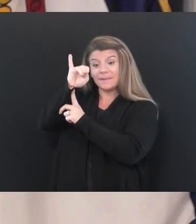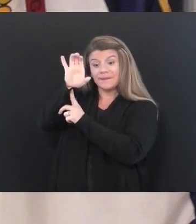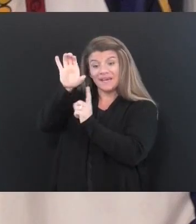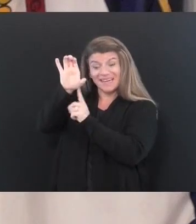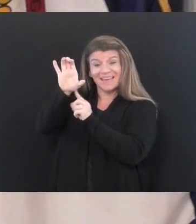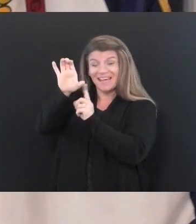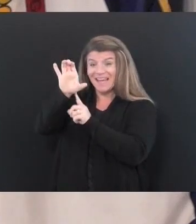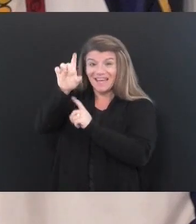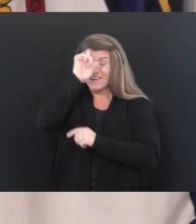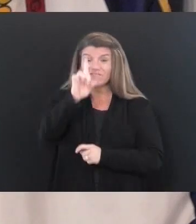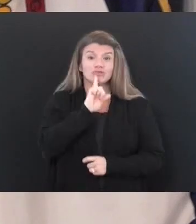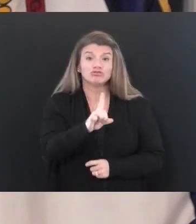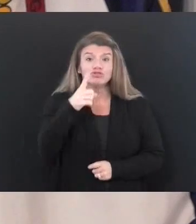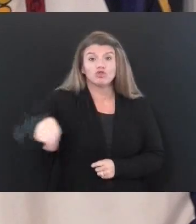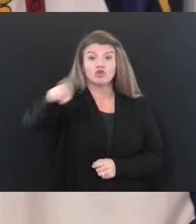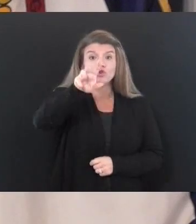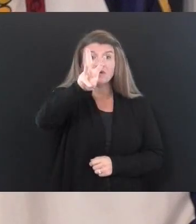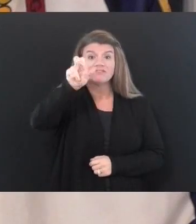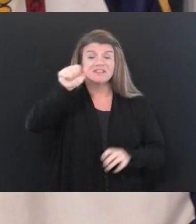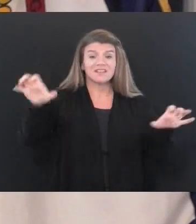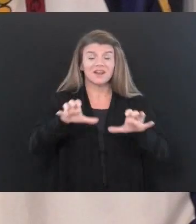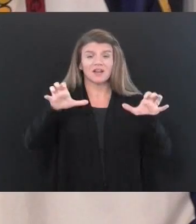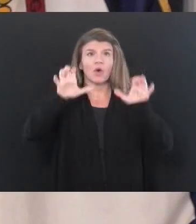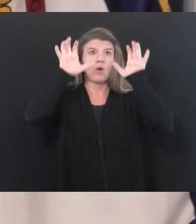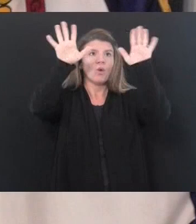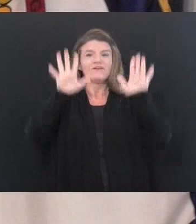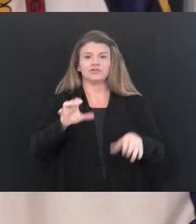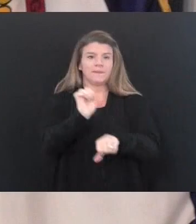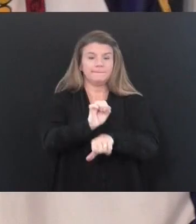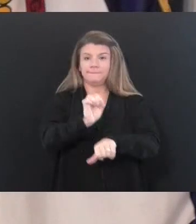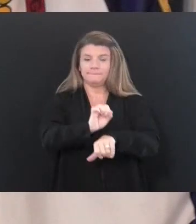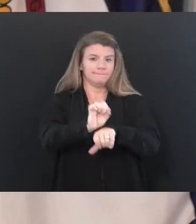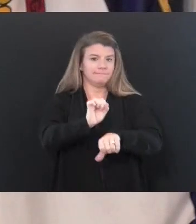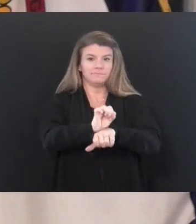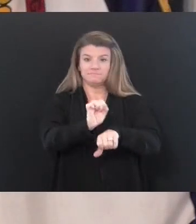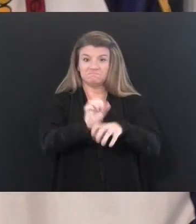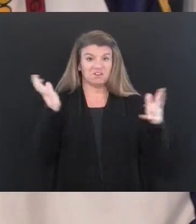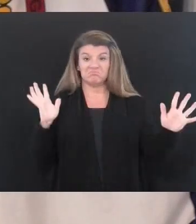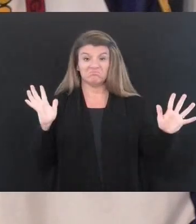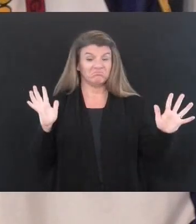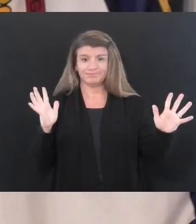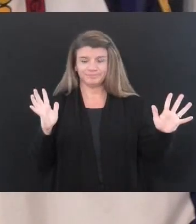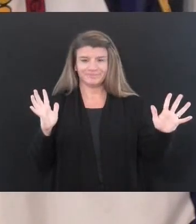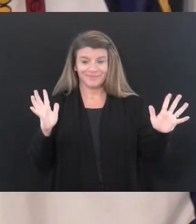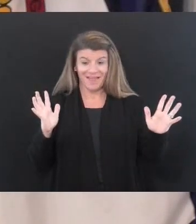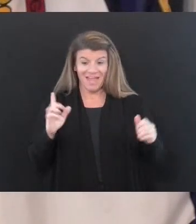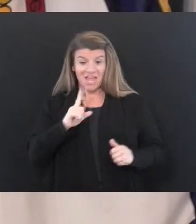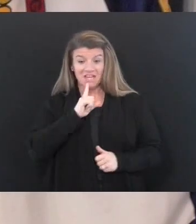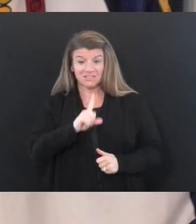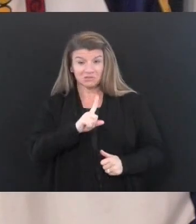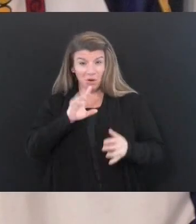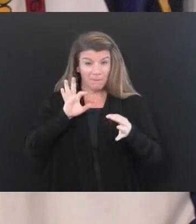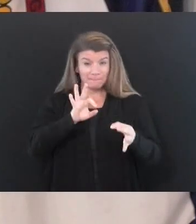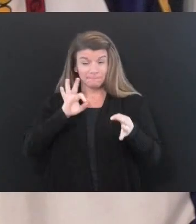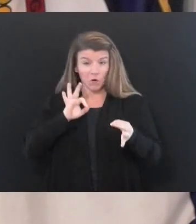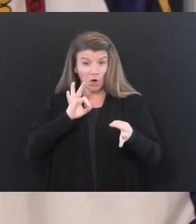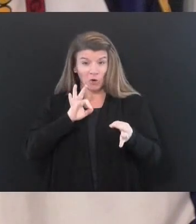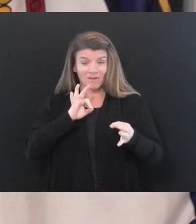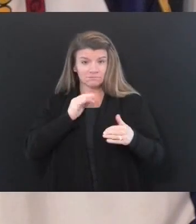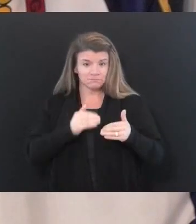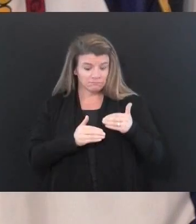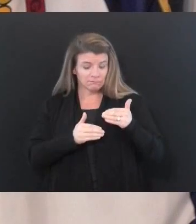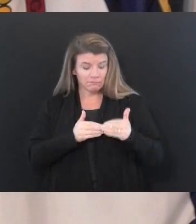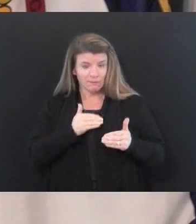Virginians, you have done fantastic. That's all there is to it. There is no perfect formula. You